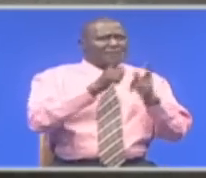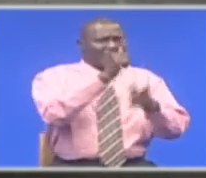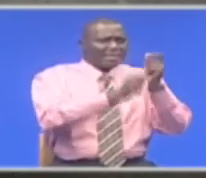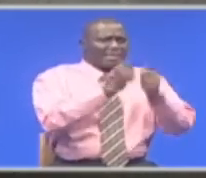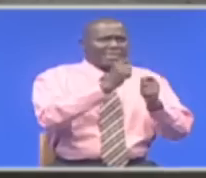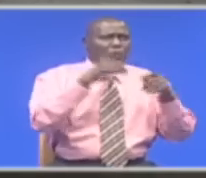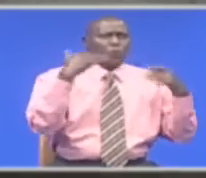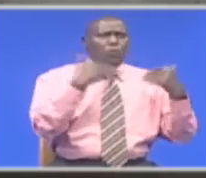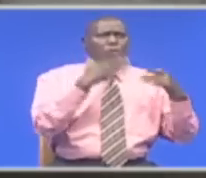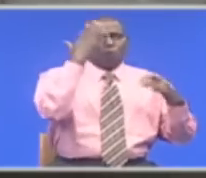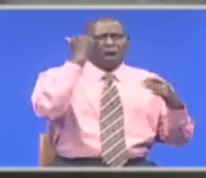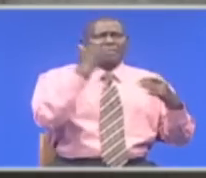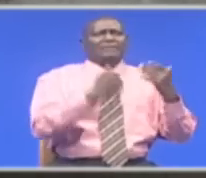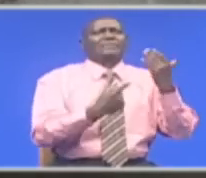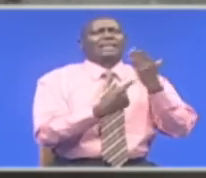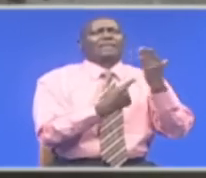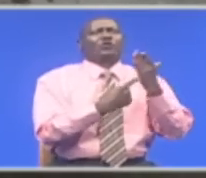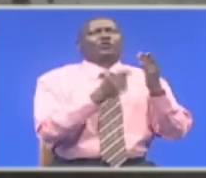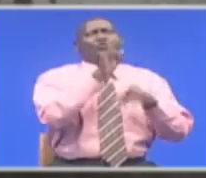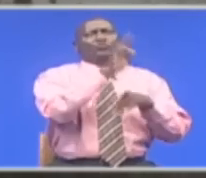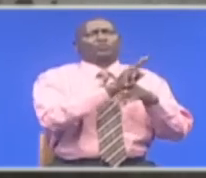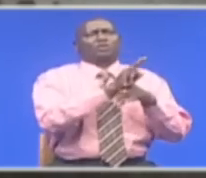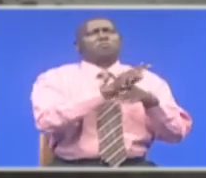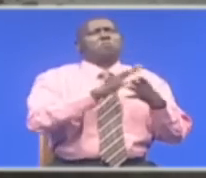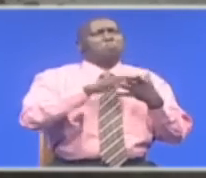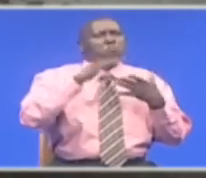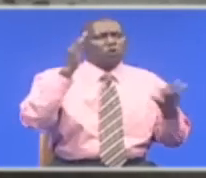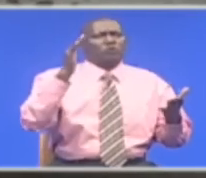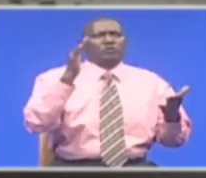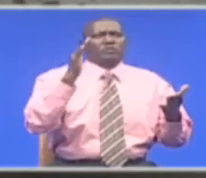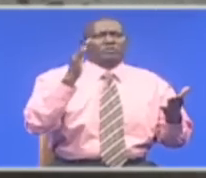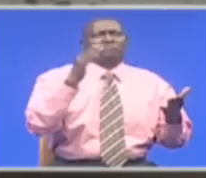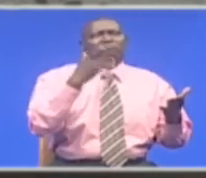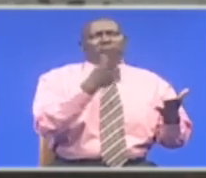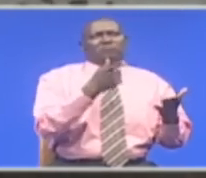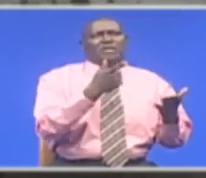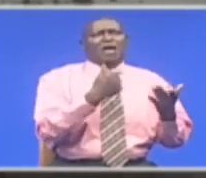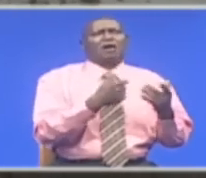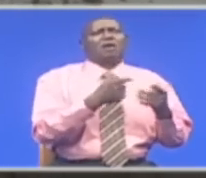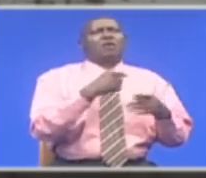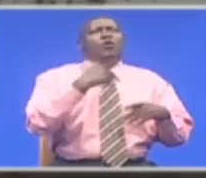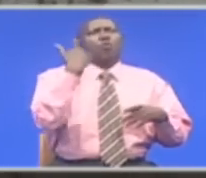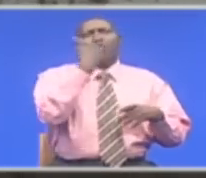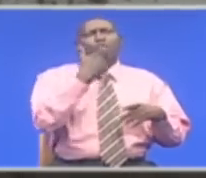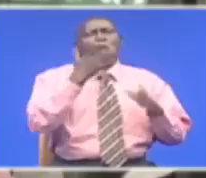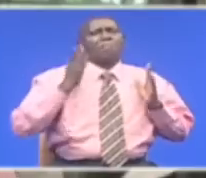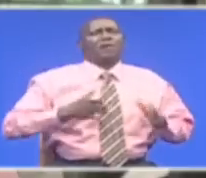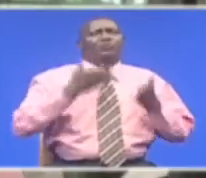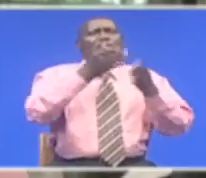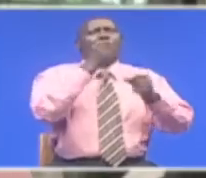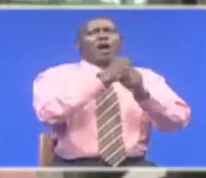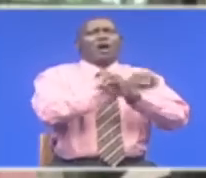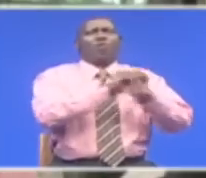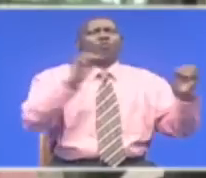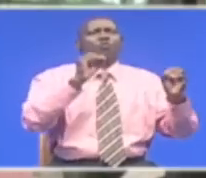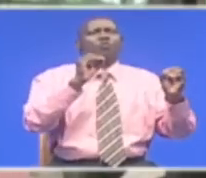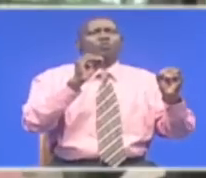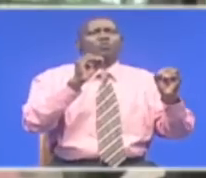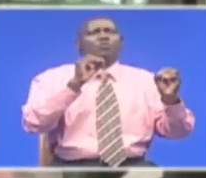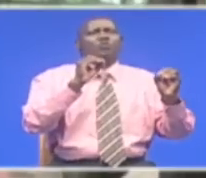of technology used, such that most of the dairy farms are run completely by robots with no single employee. We are milking here